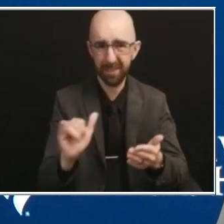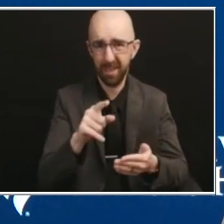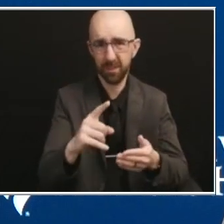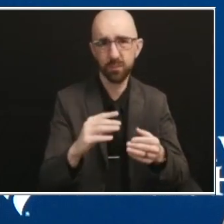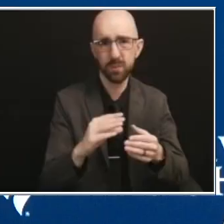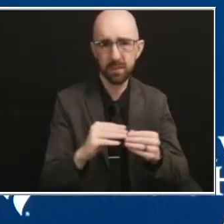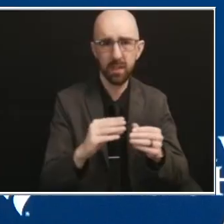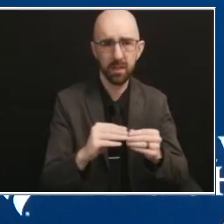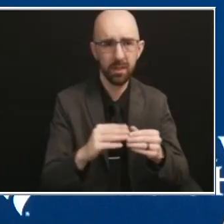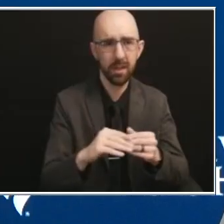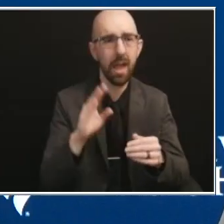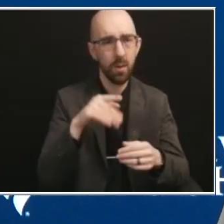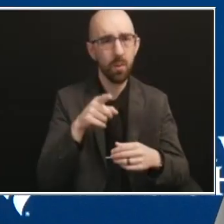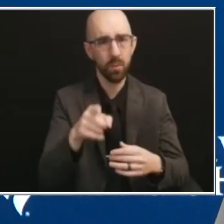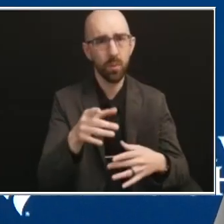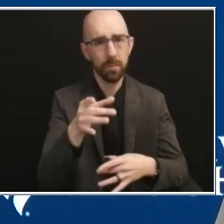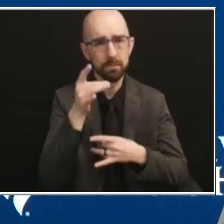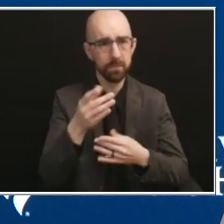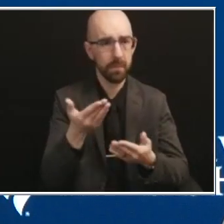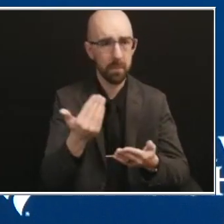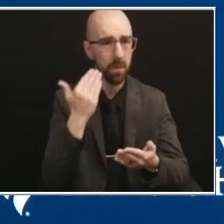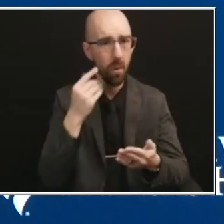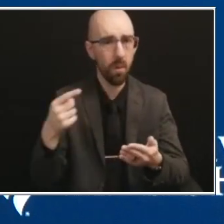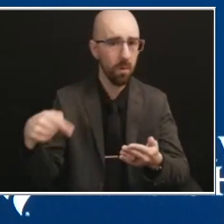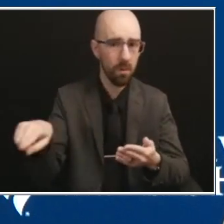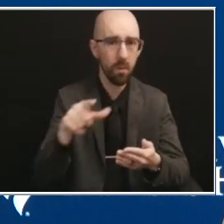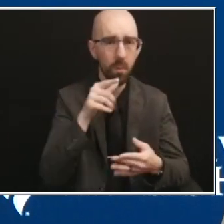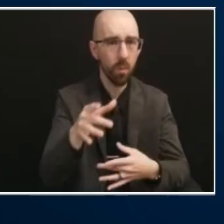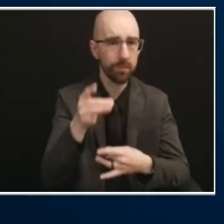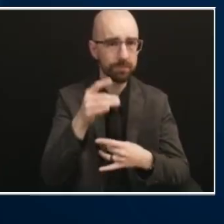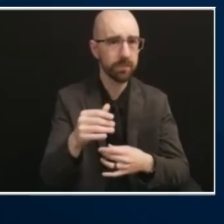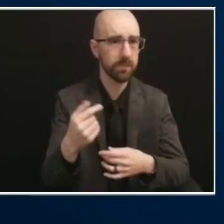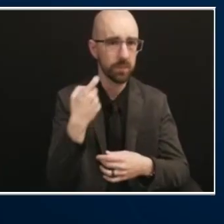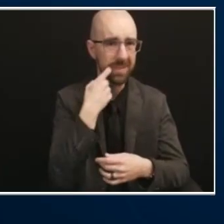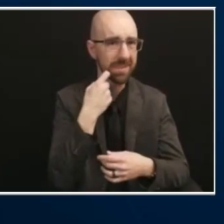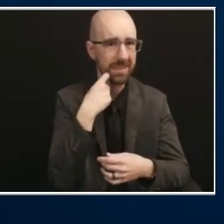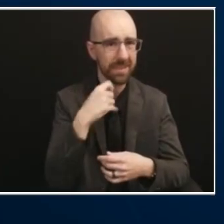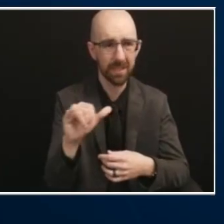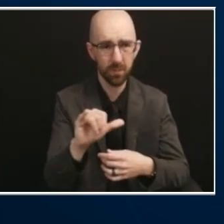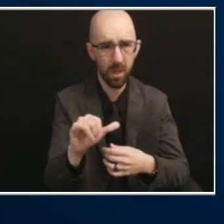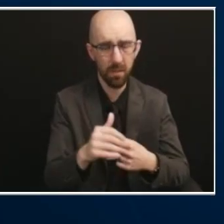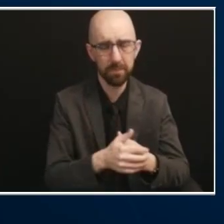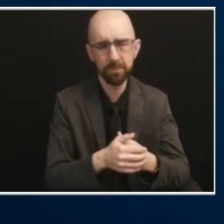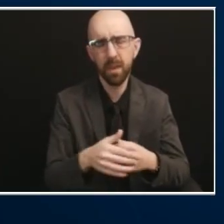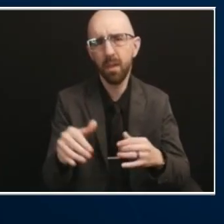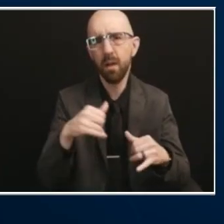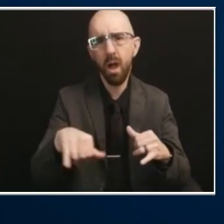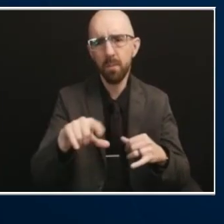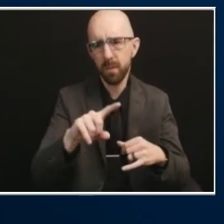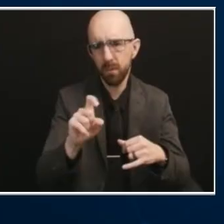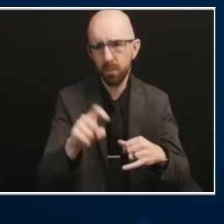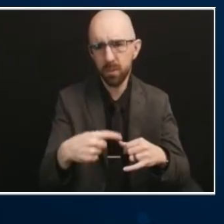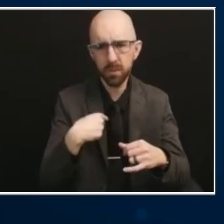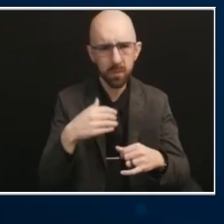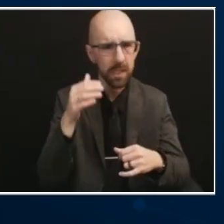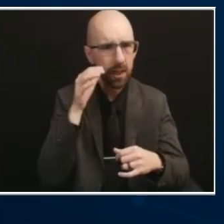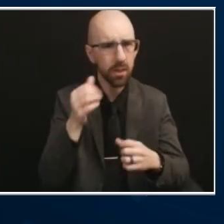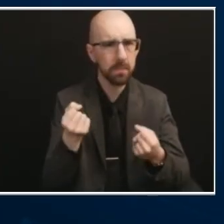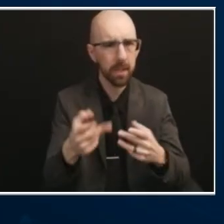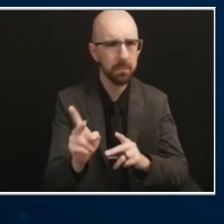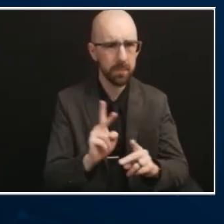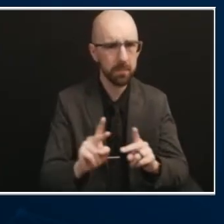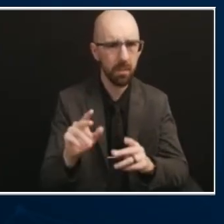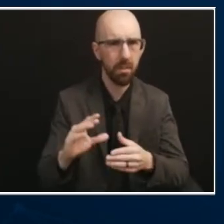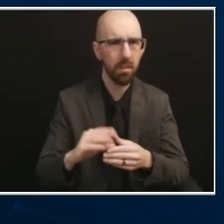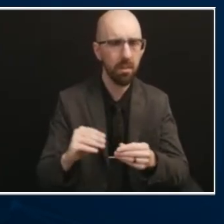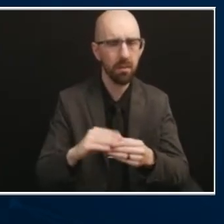knew you had it. We probably know people who have had it recently as well. A common question that we're getting from a lot of people is it too late for